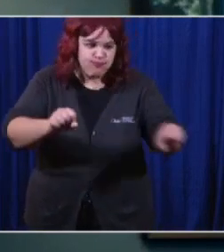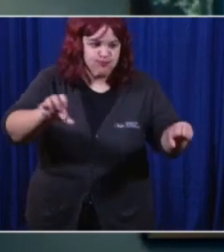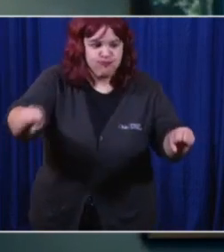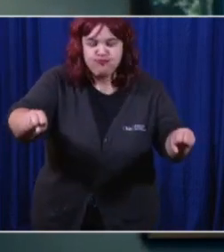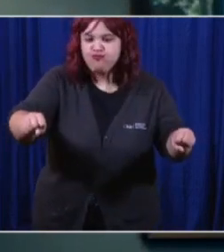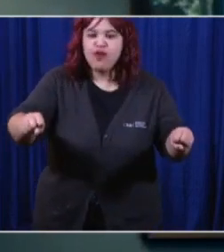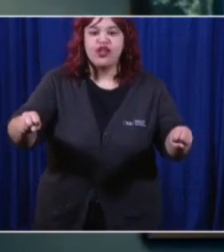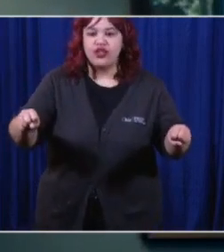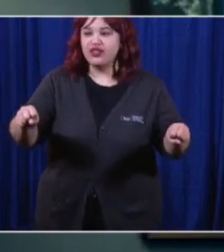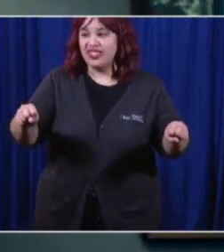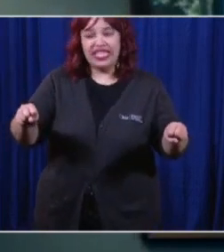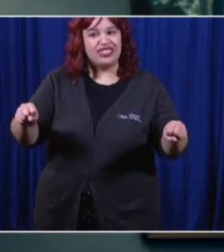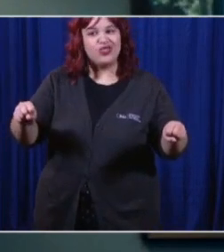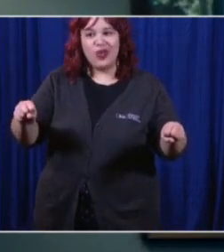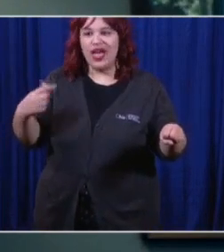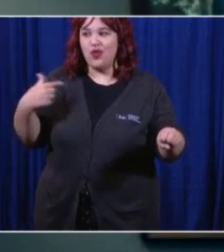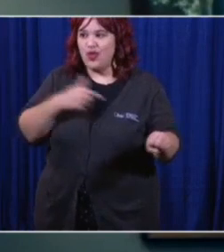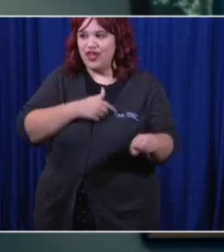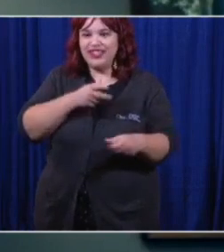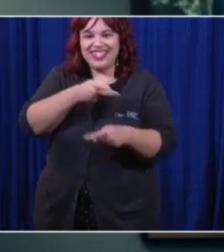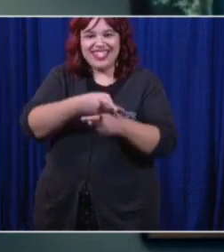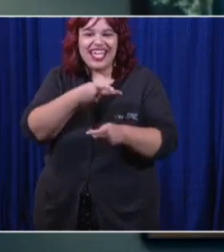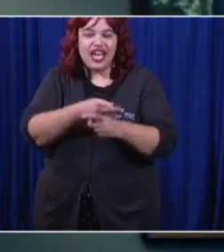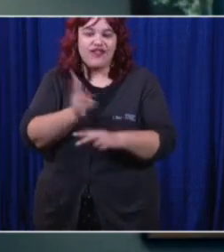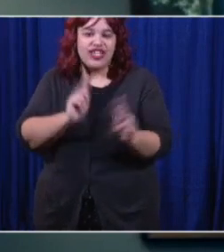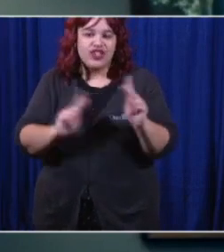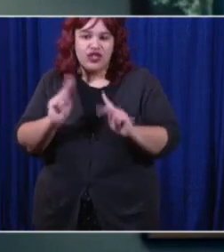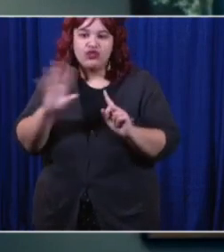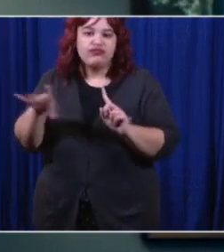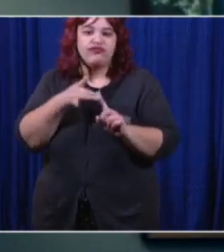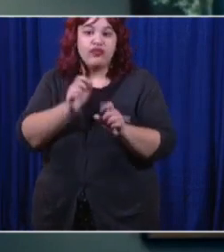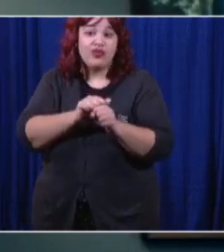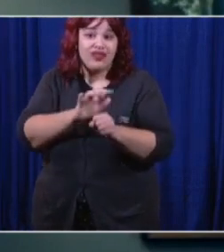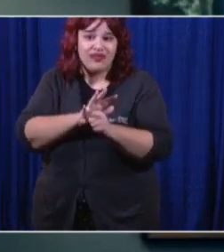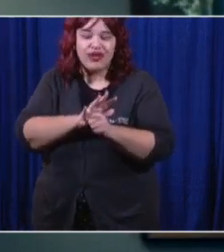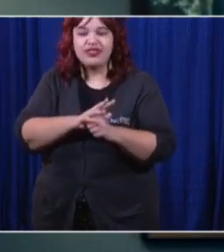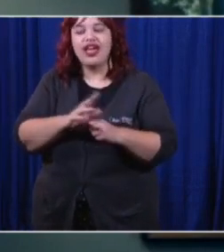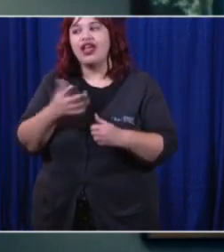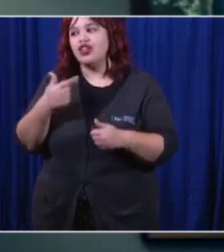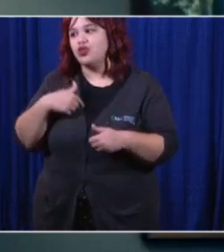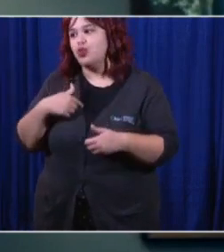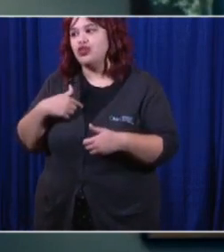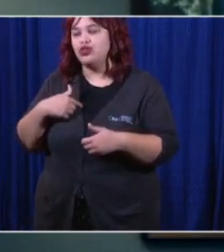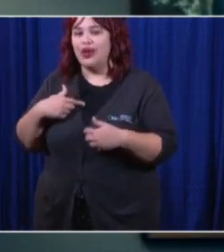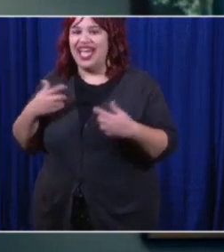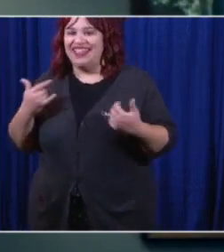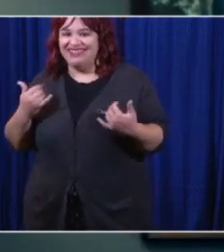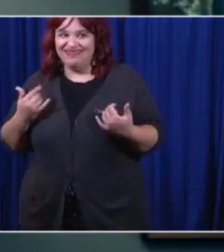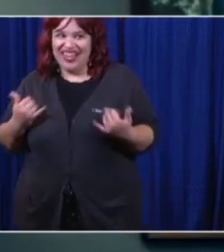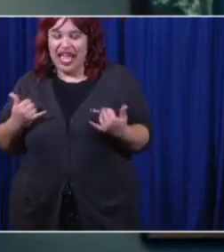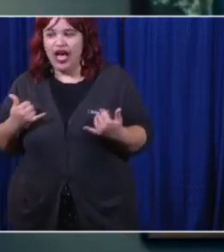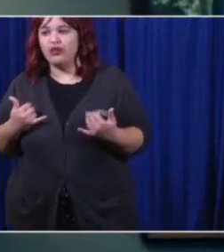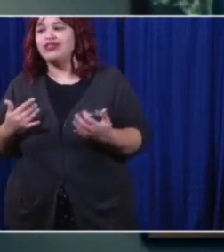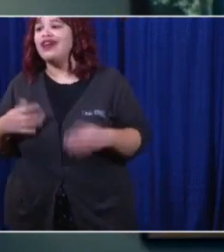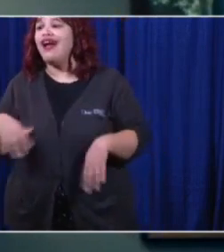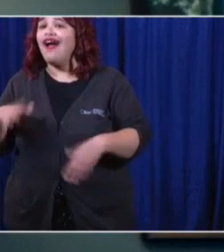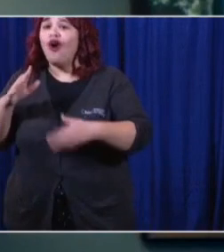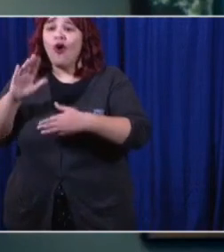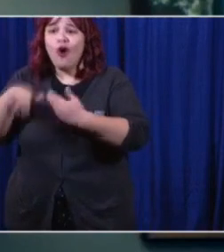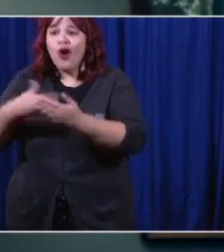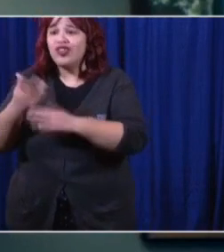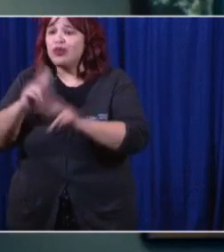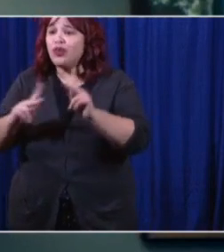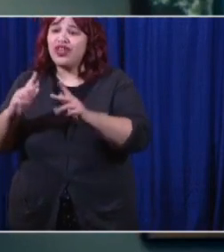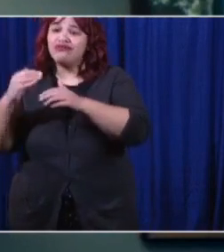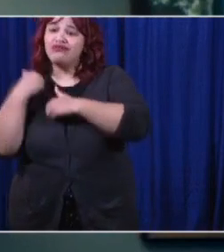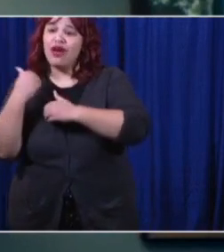out to our facilities people who have been doing incredible work all hours to make sure those spaces are ready for patients with all the monitoring